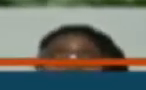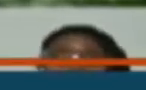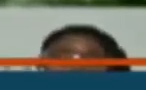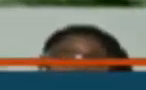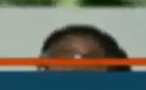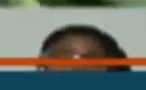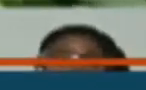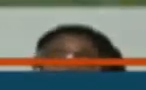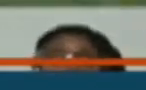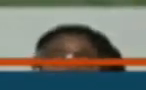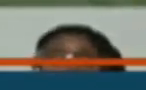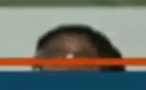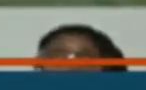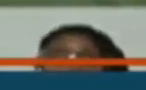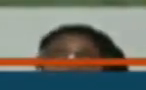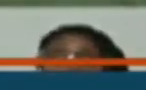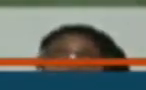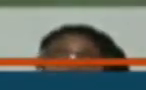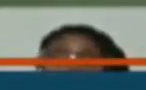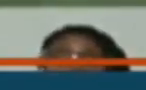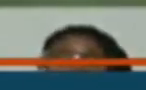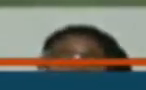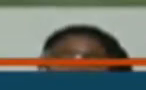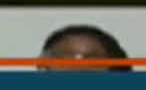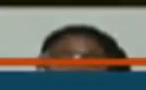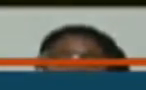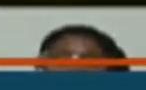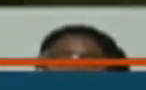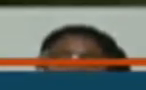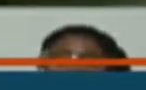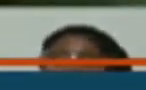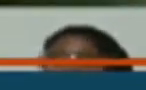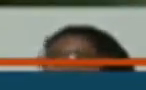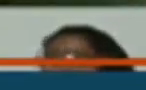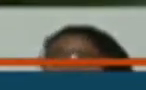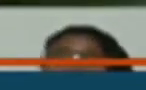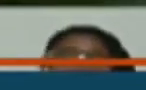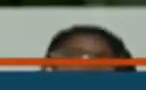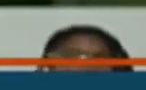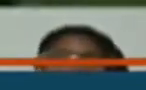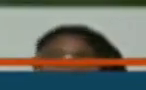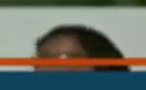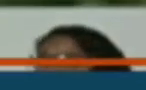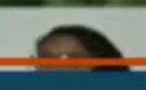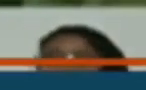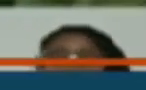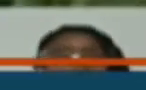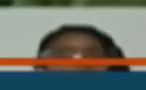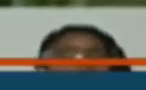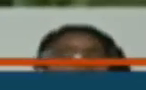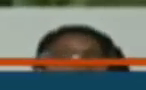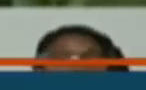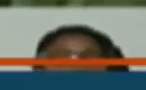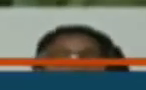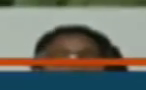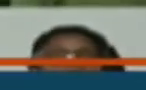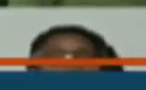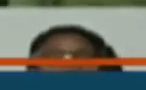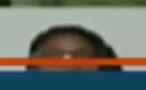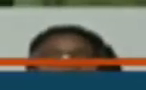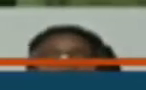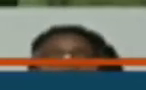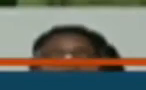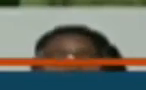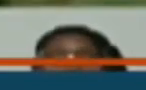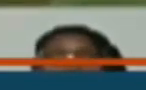government. They belong to an autonomous constitutional institute, which is the Central Bank of Venezuela. More than $2 billion